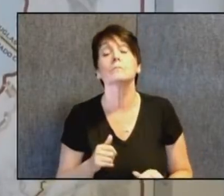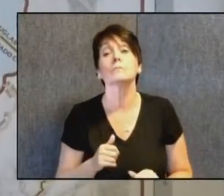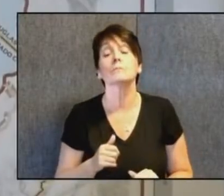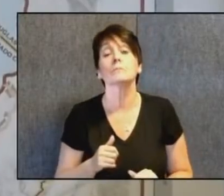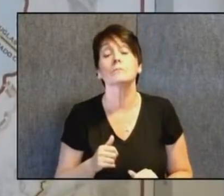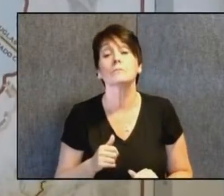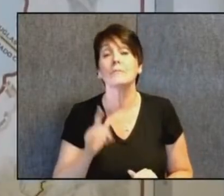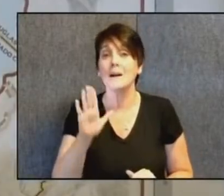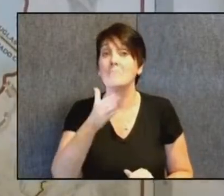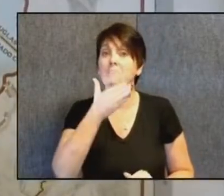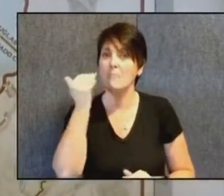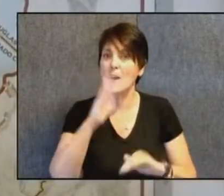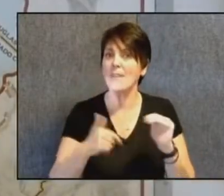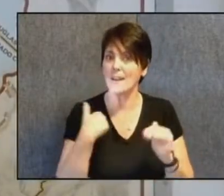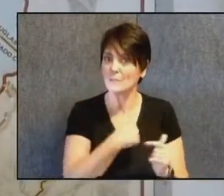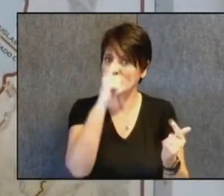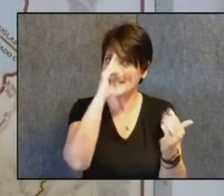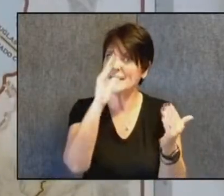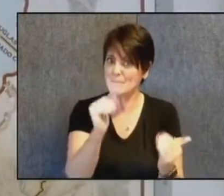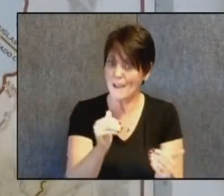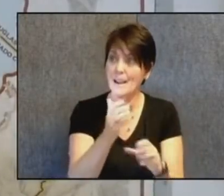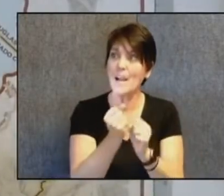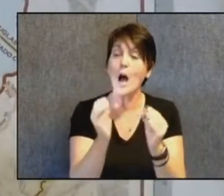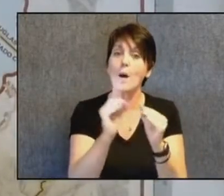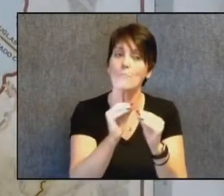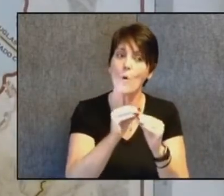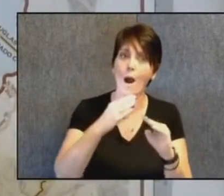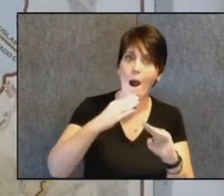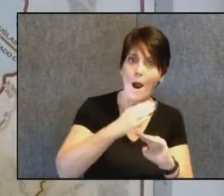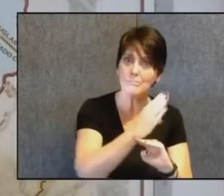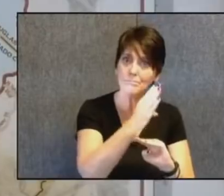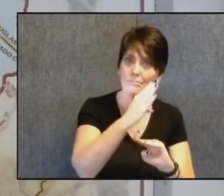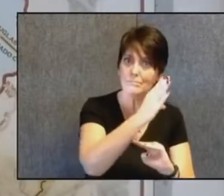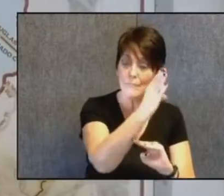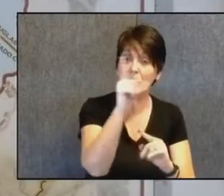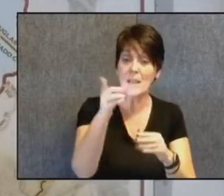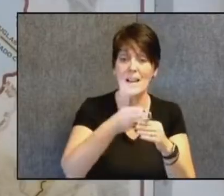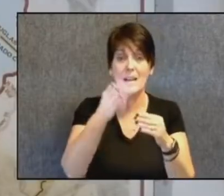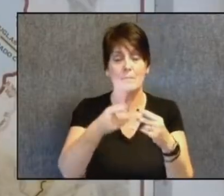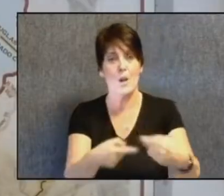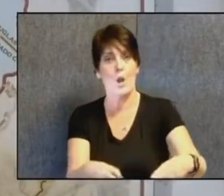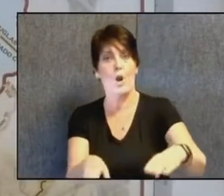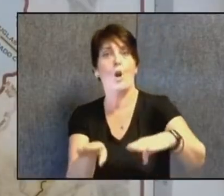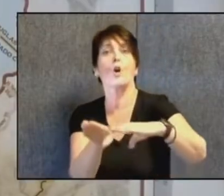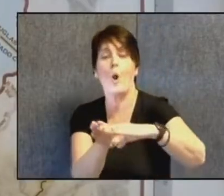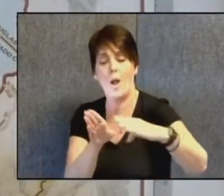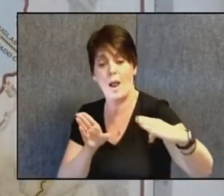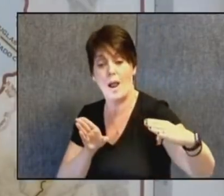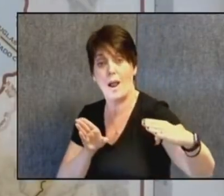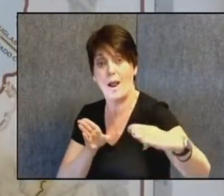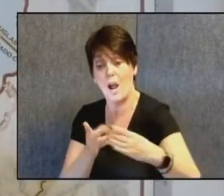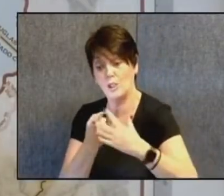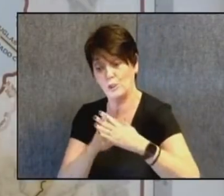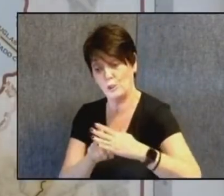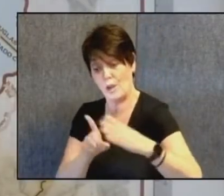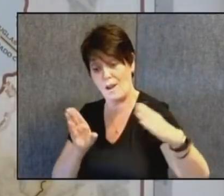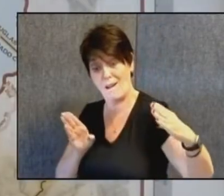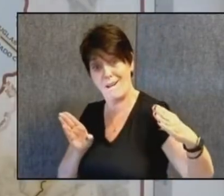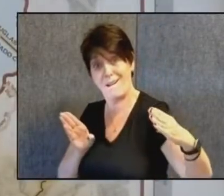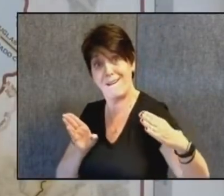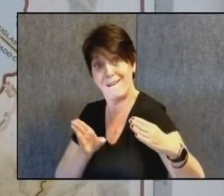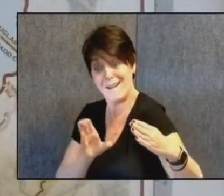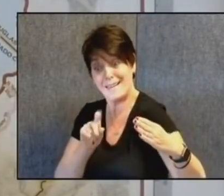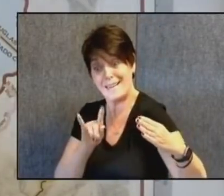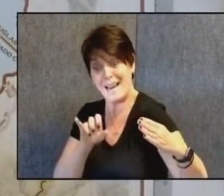It went better than we expected. They got a lot further. In fact, they completely closed the box. They started on both sides of the canyon, on